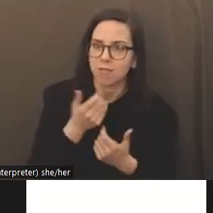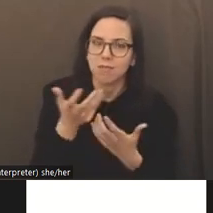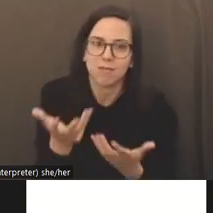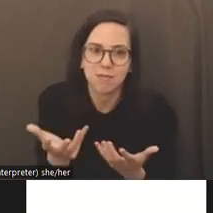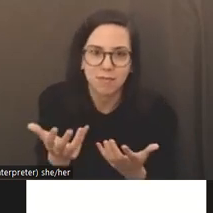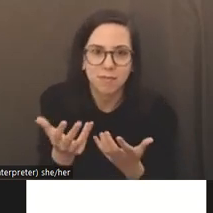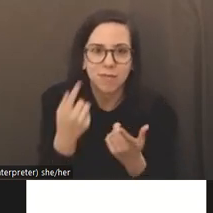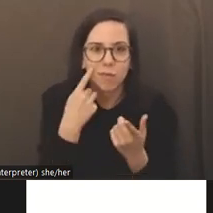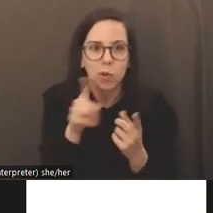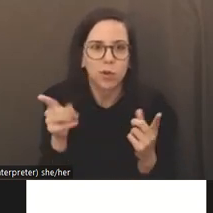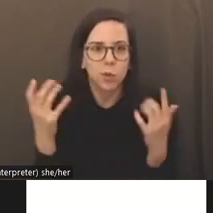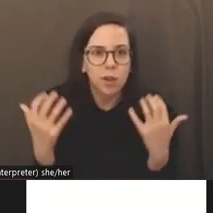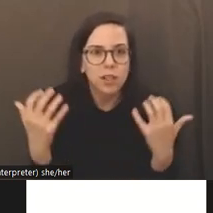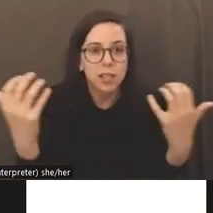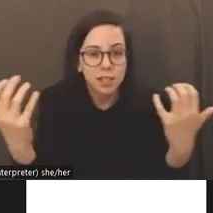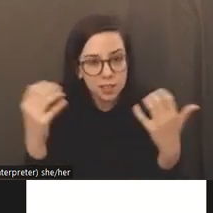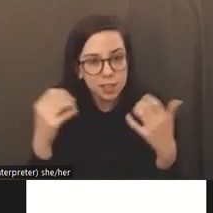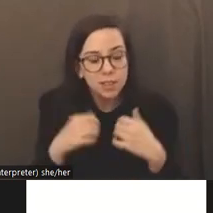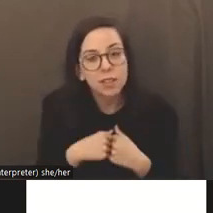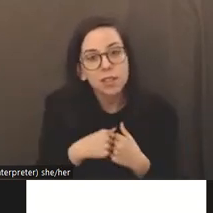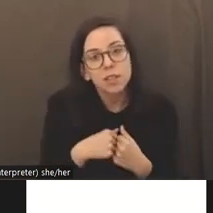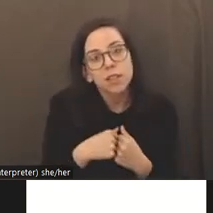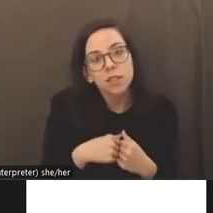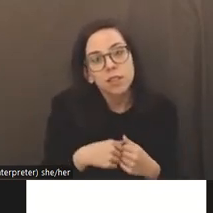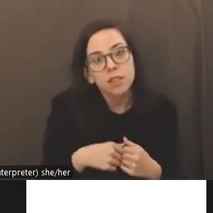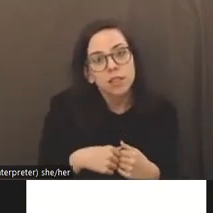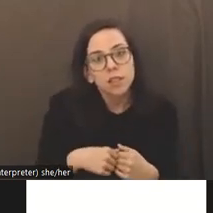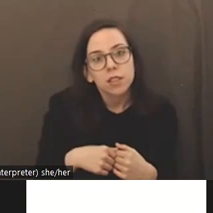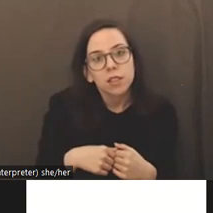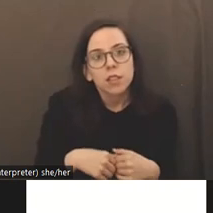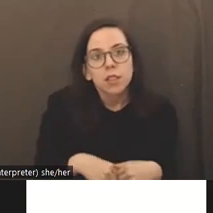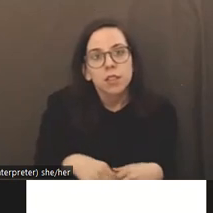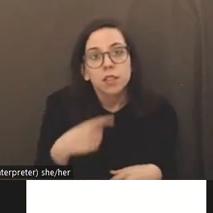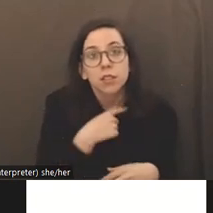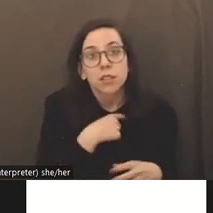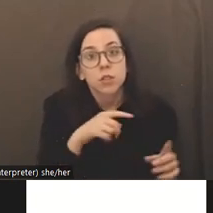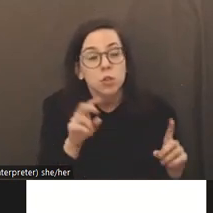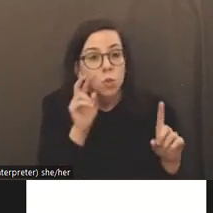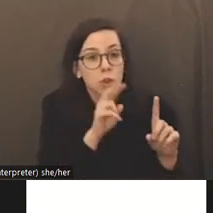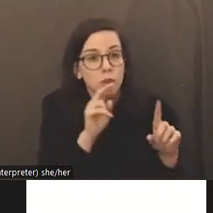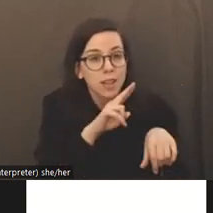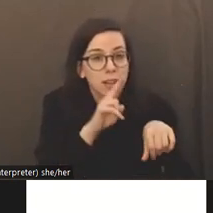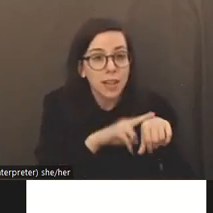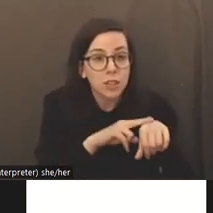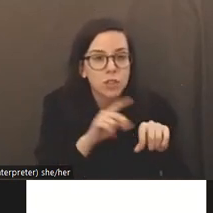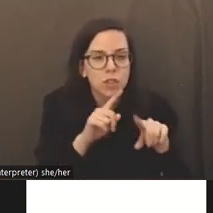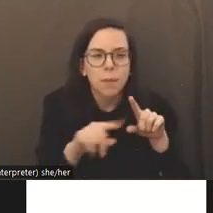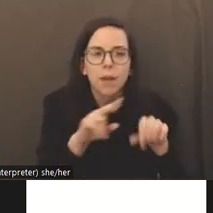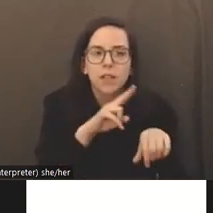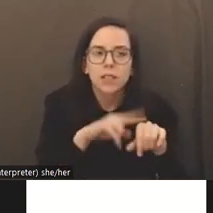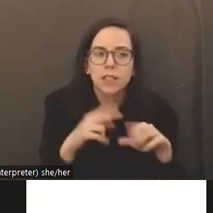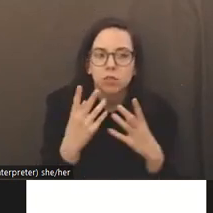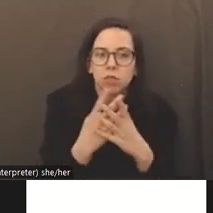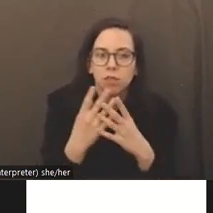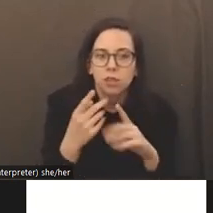right? So looking at something that is nature, but nature filtered through the hands of an